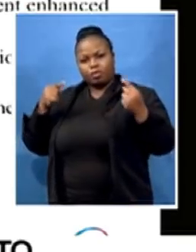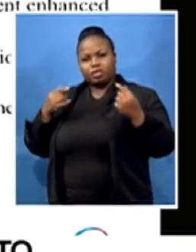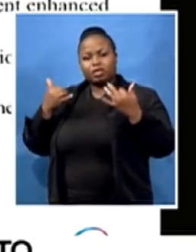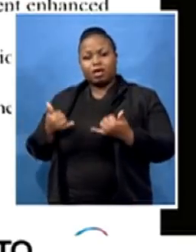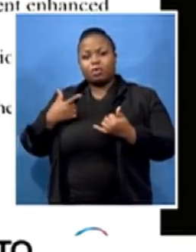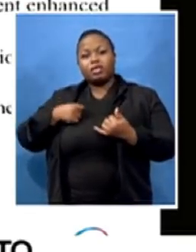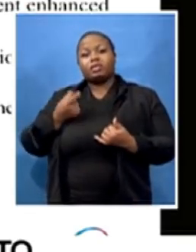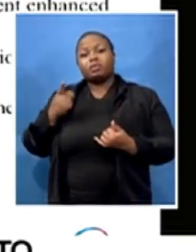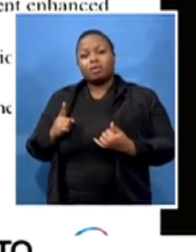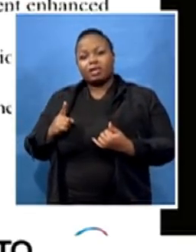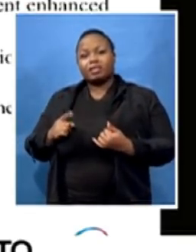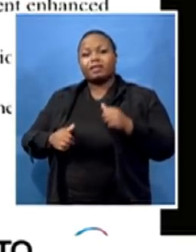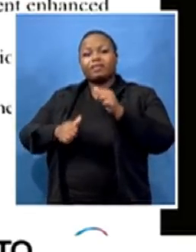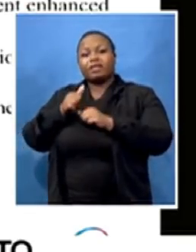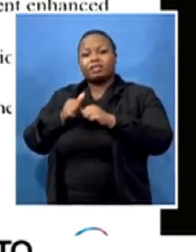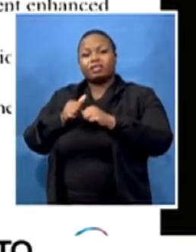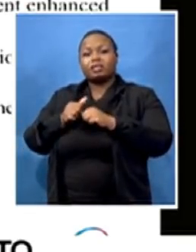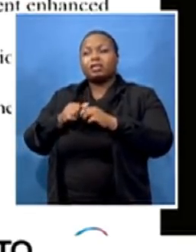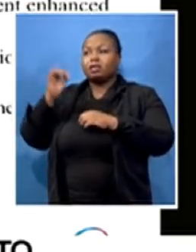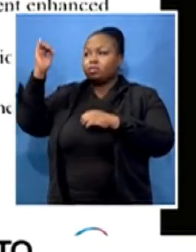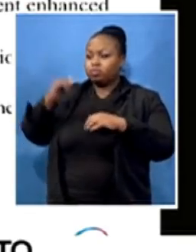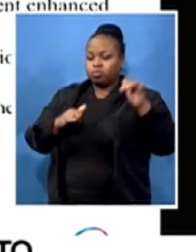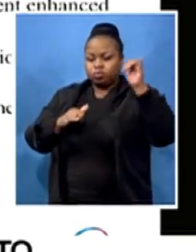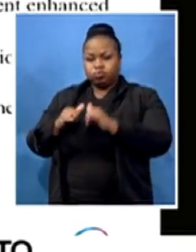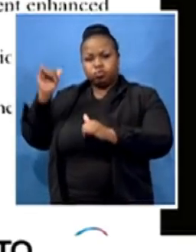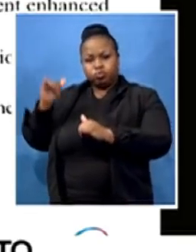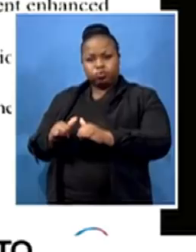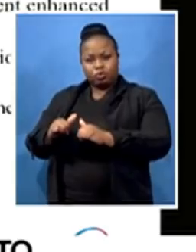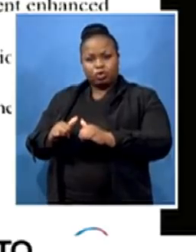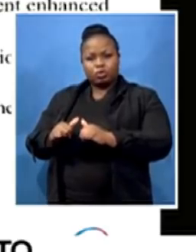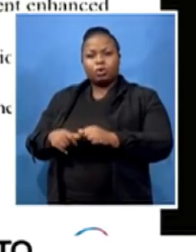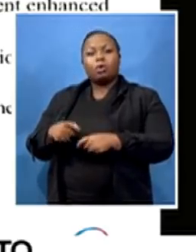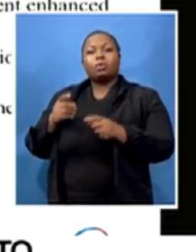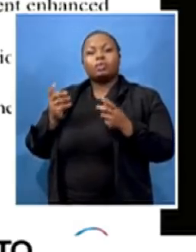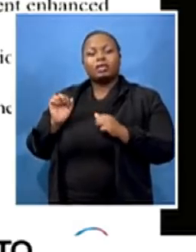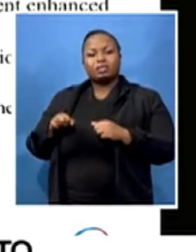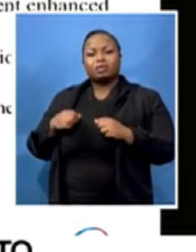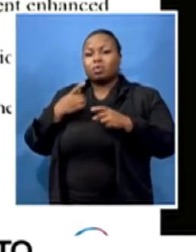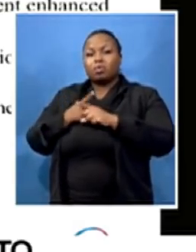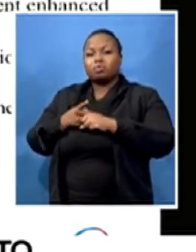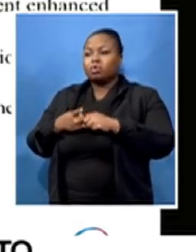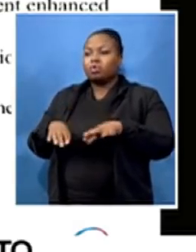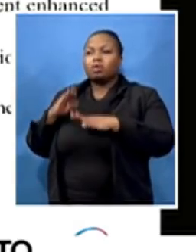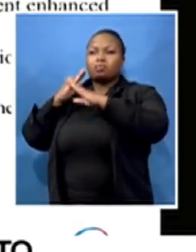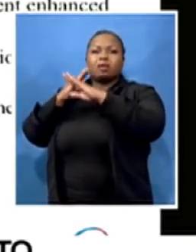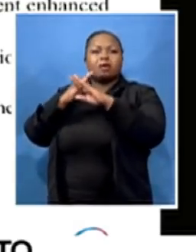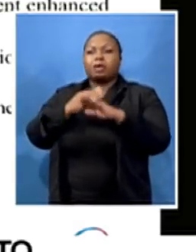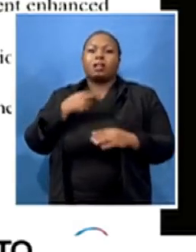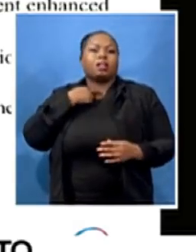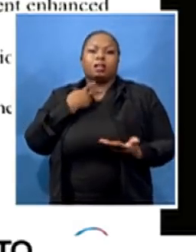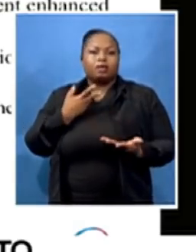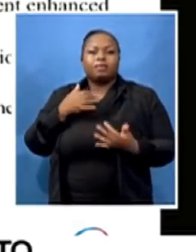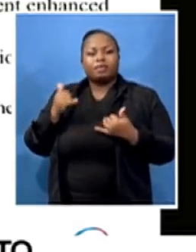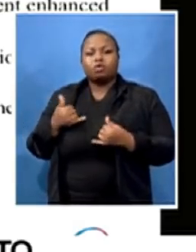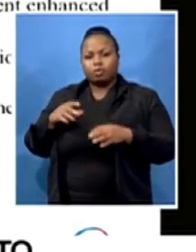imported. So they were sporadic all over the country, so you couldn't lock down anything. All you could do is to stop the source of the infection, which is